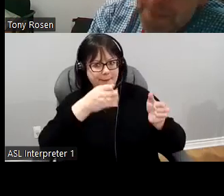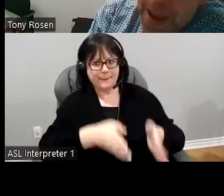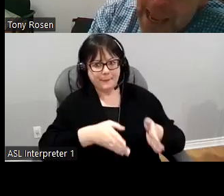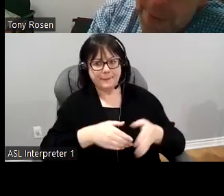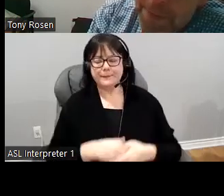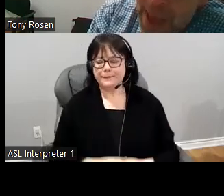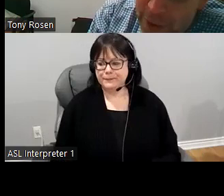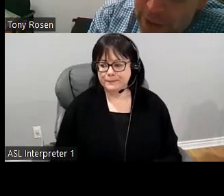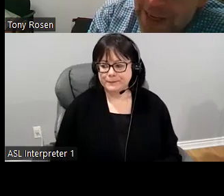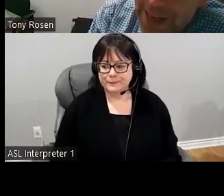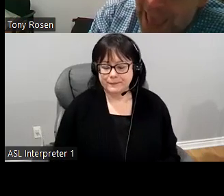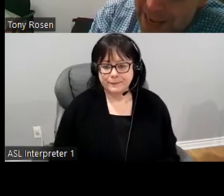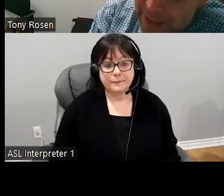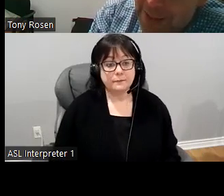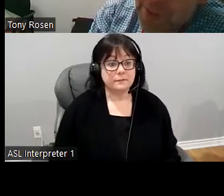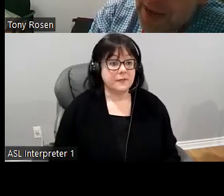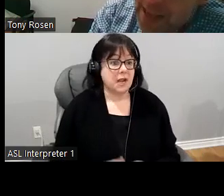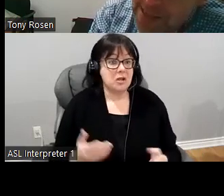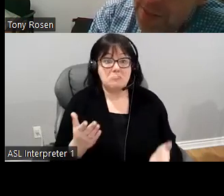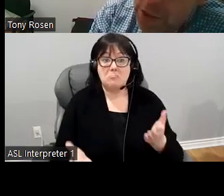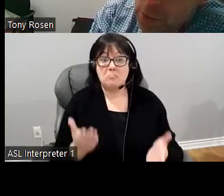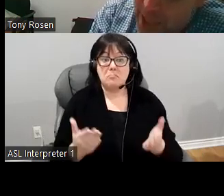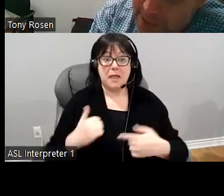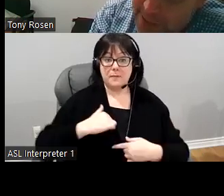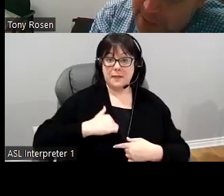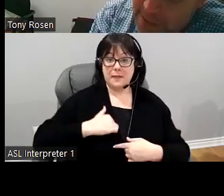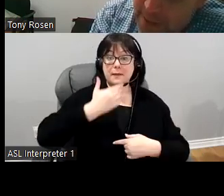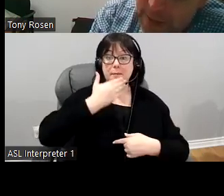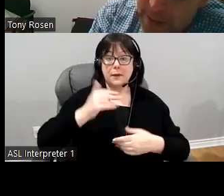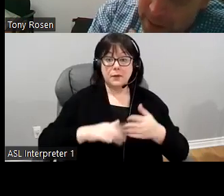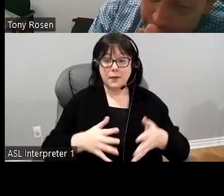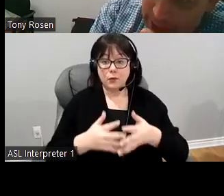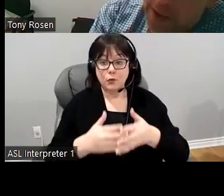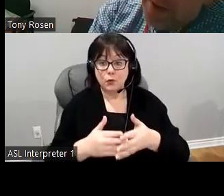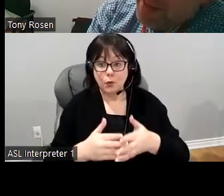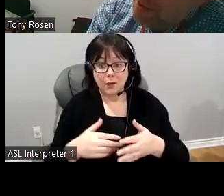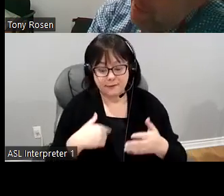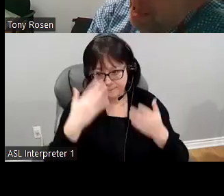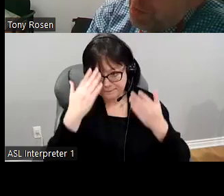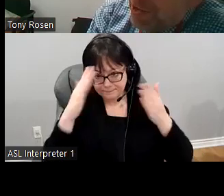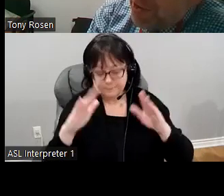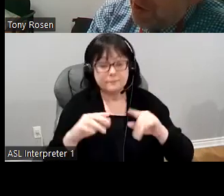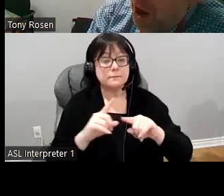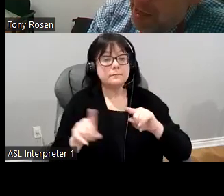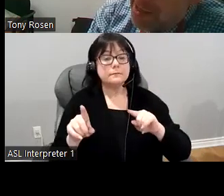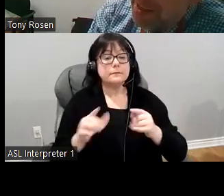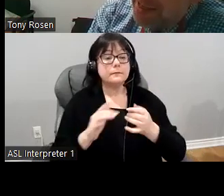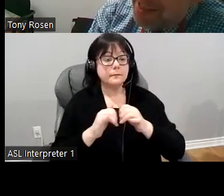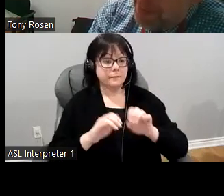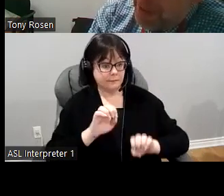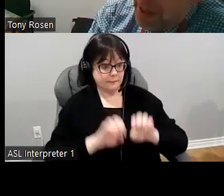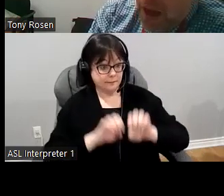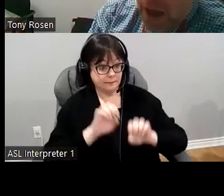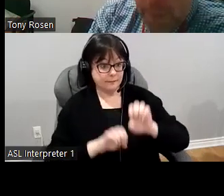Additionally, and it may be better in Canada than it is in the US, but the evaluation for us